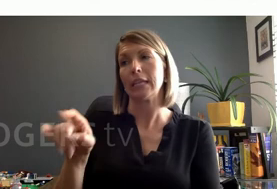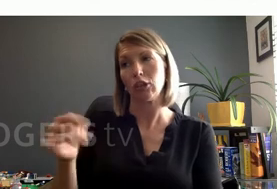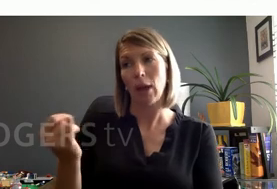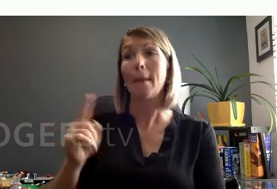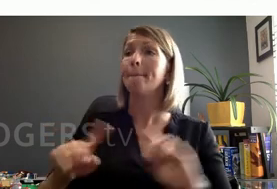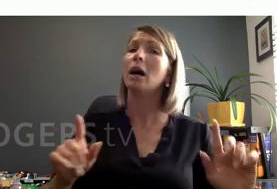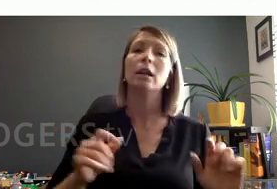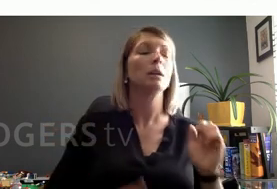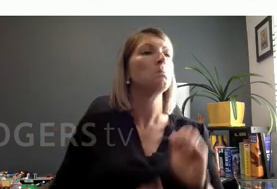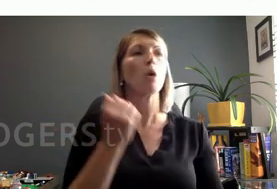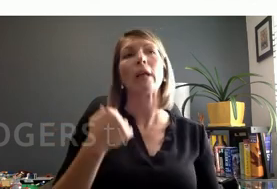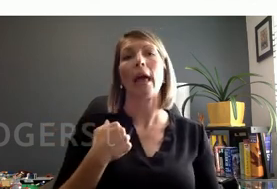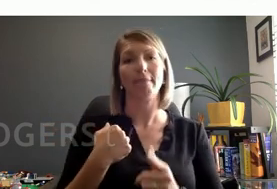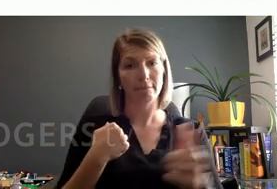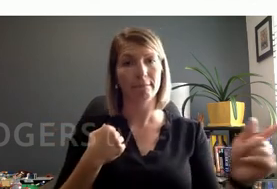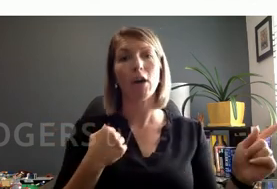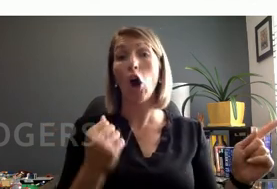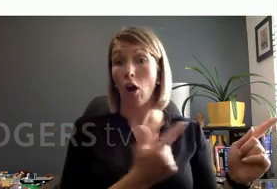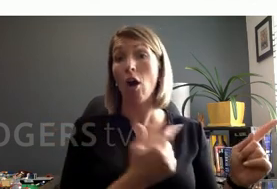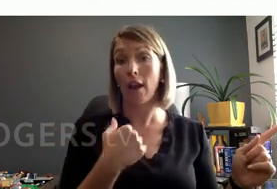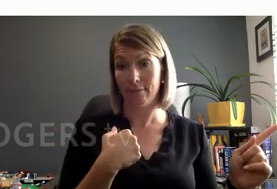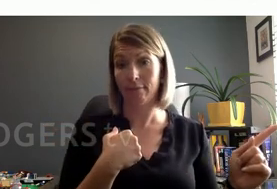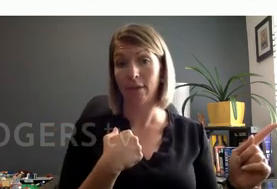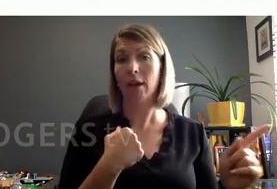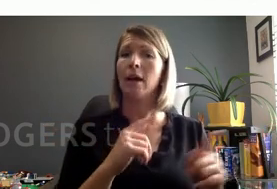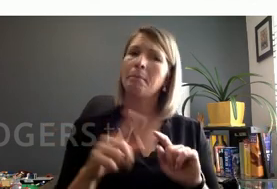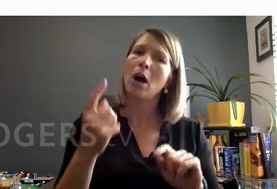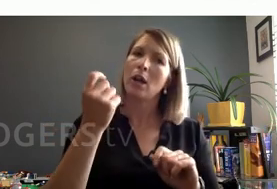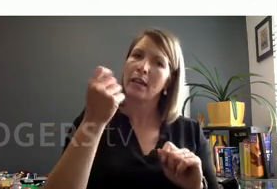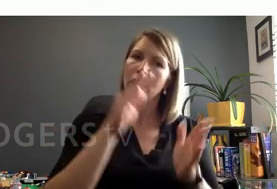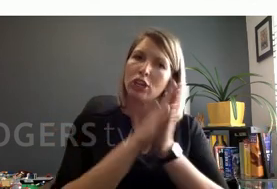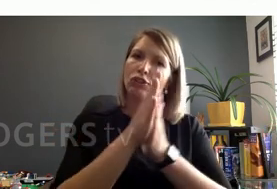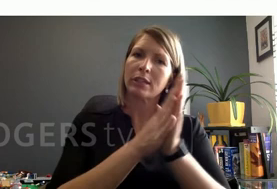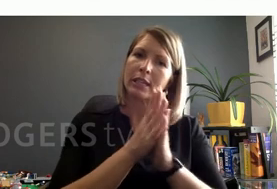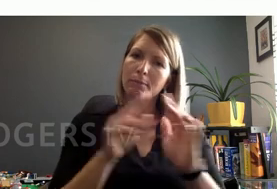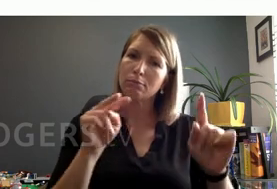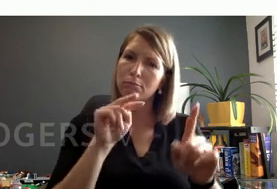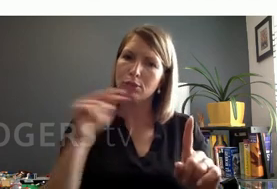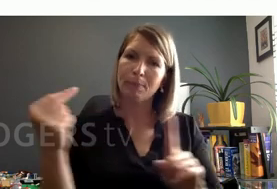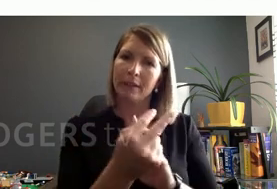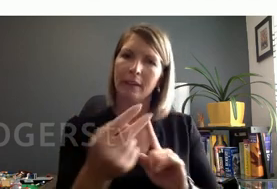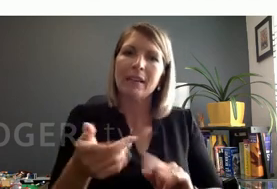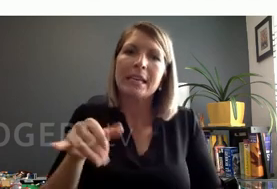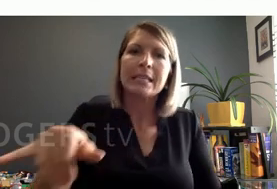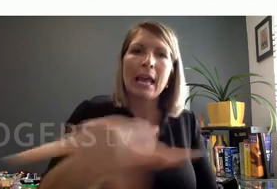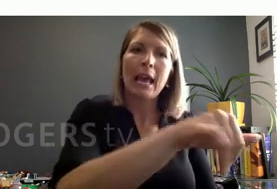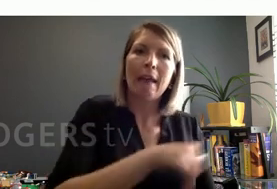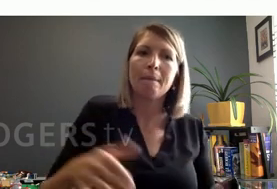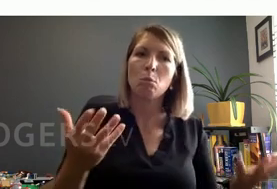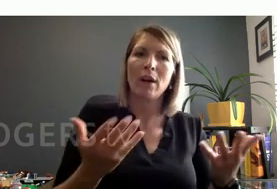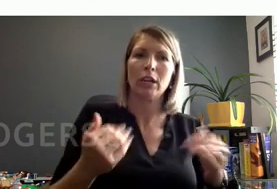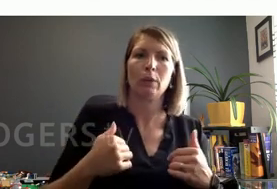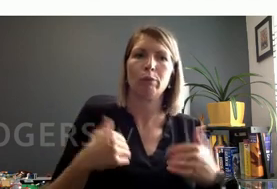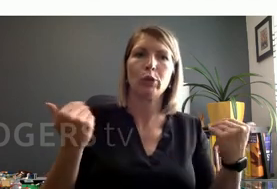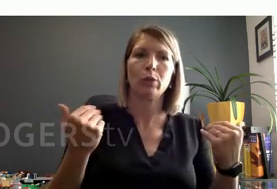the aligned views, particularly youth-based, collaborative-based. Yes. And I think more of these conversations are definitely needed for our province.